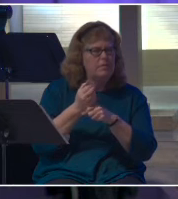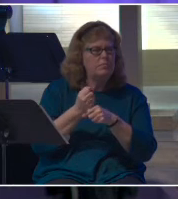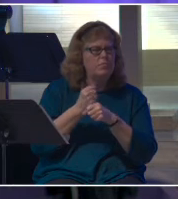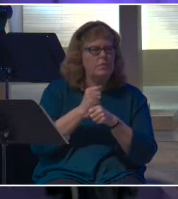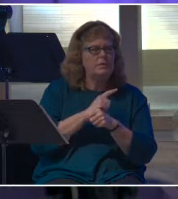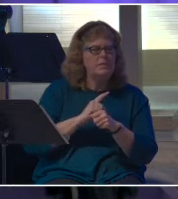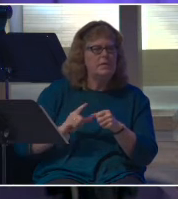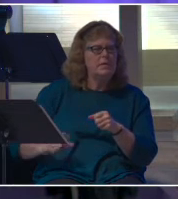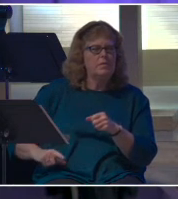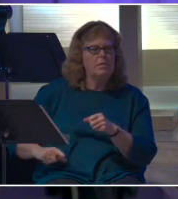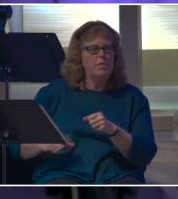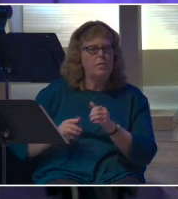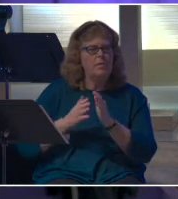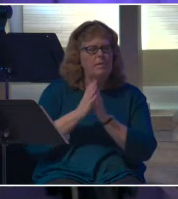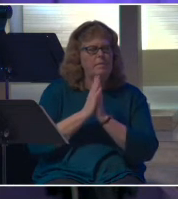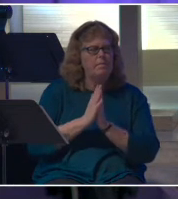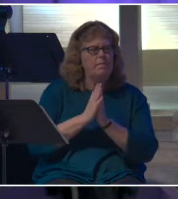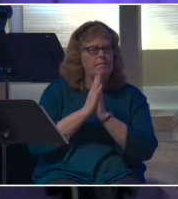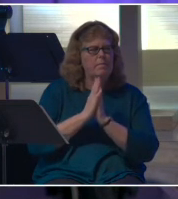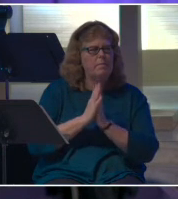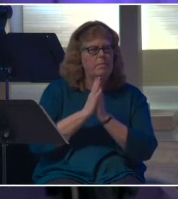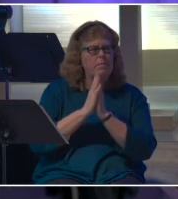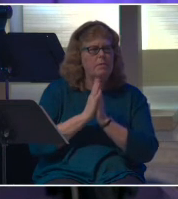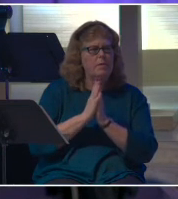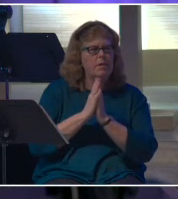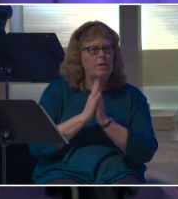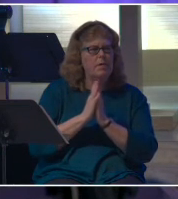the Lord and prayerfully